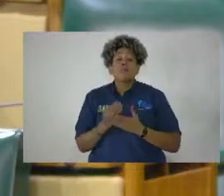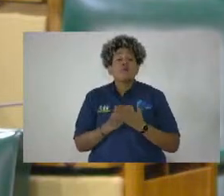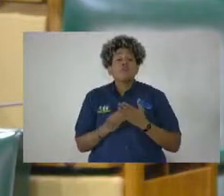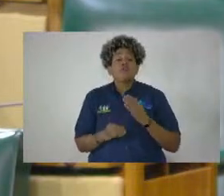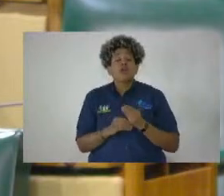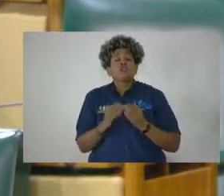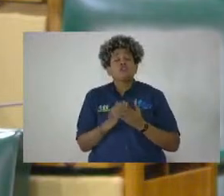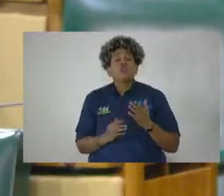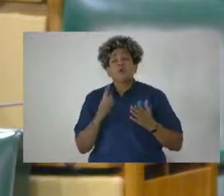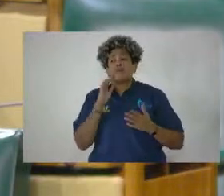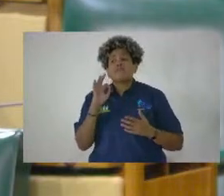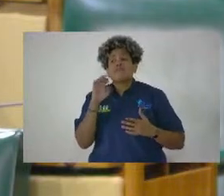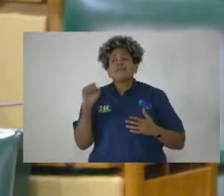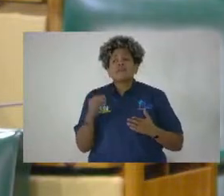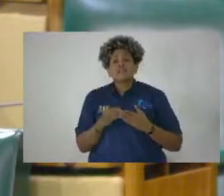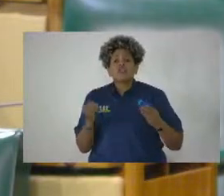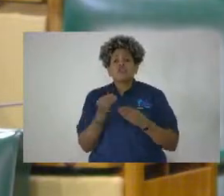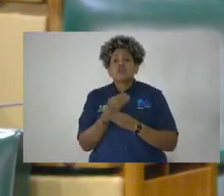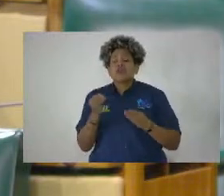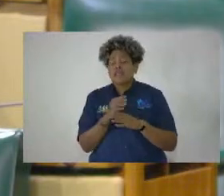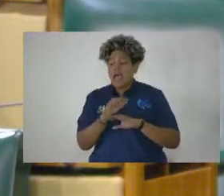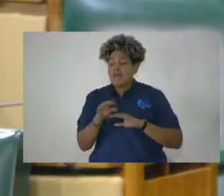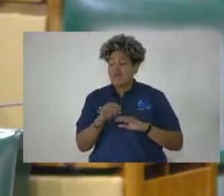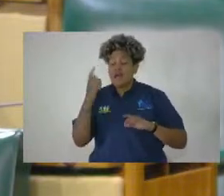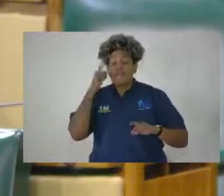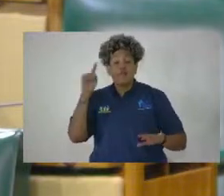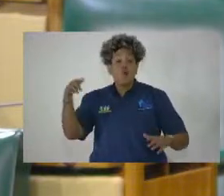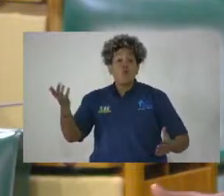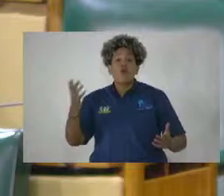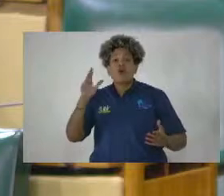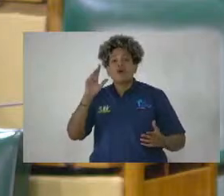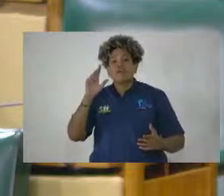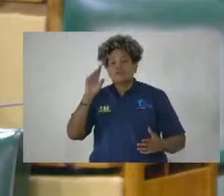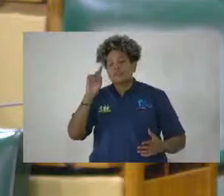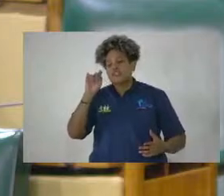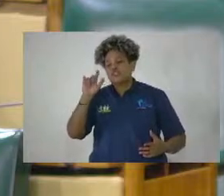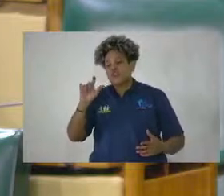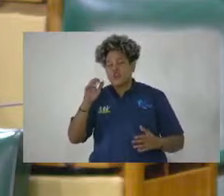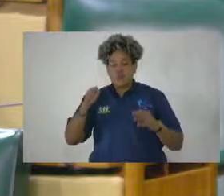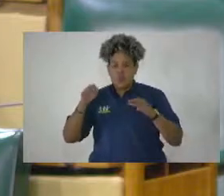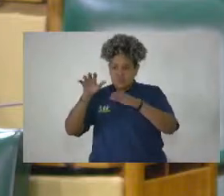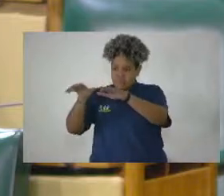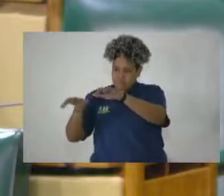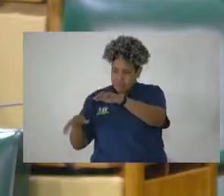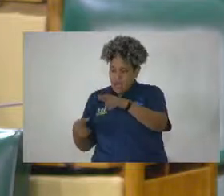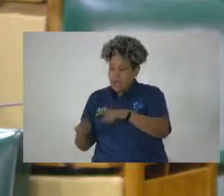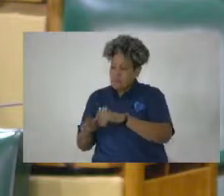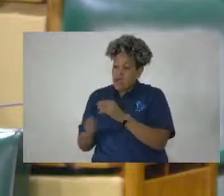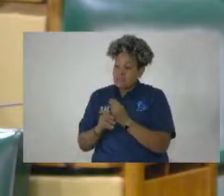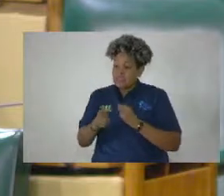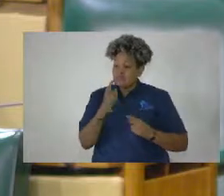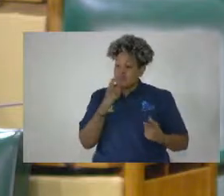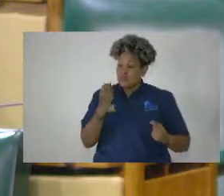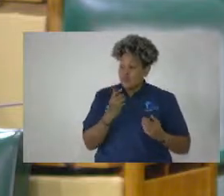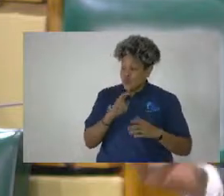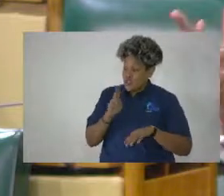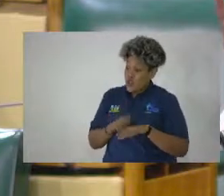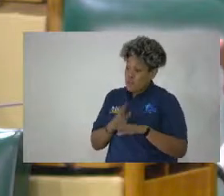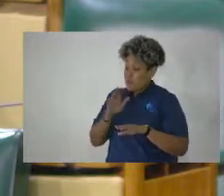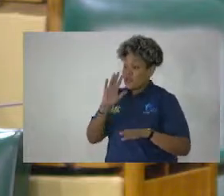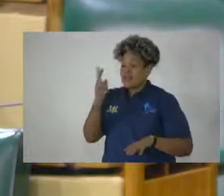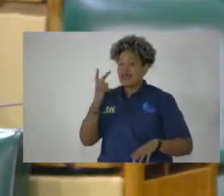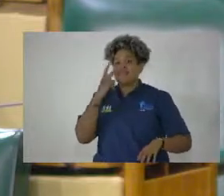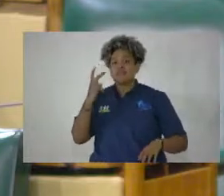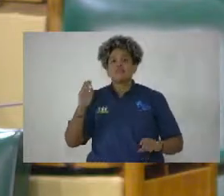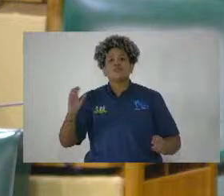some of the fees for the transaction advisors for the judicial court complexes. But if we go about stuff the normal way, it never sees the light